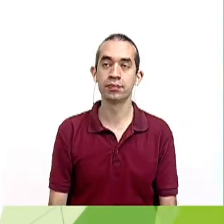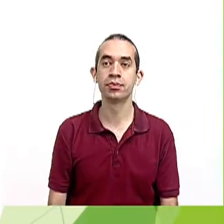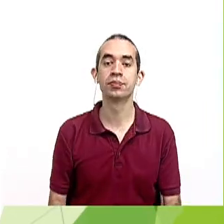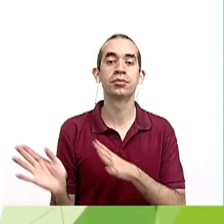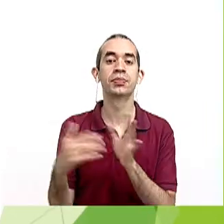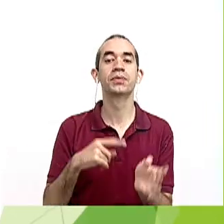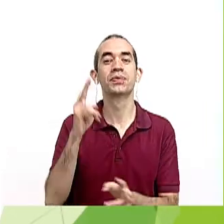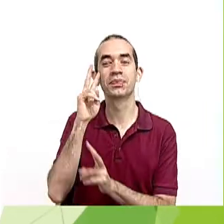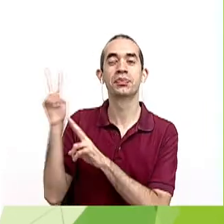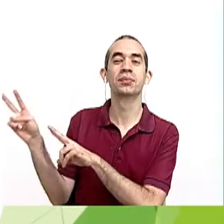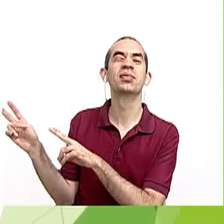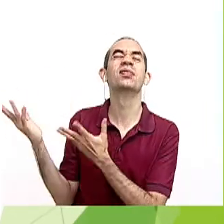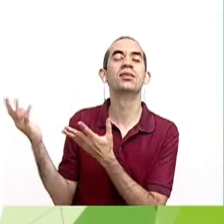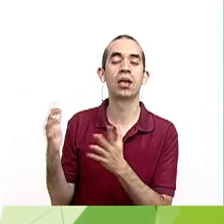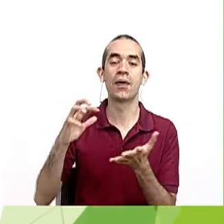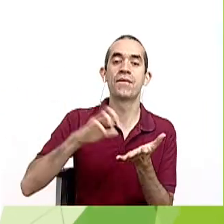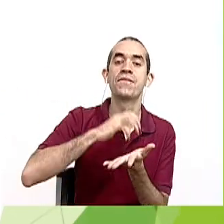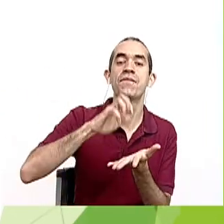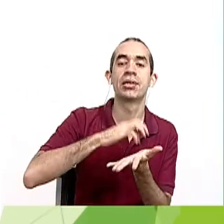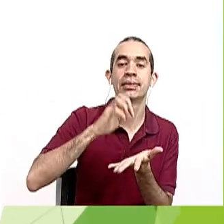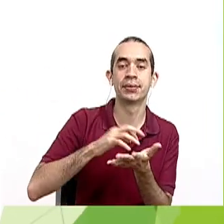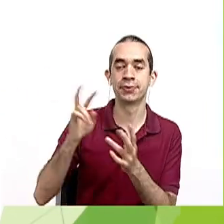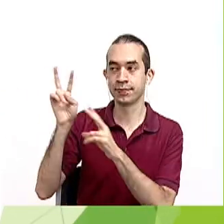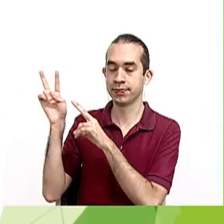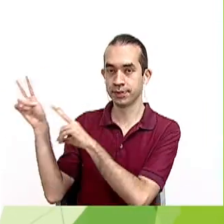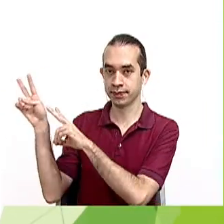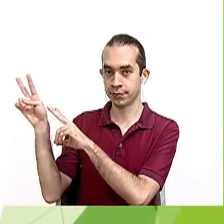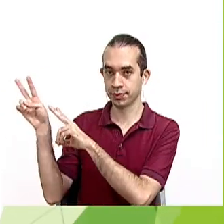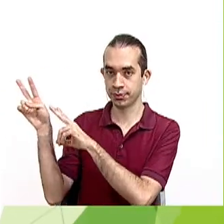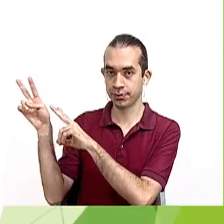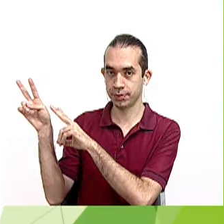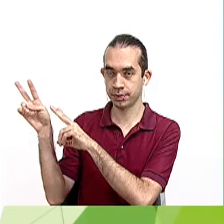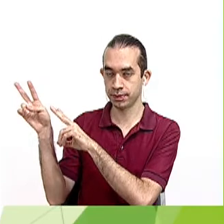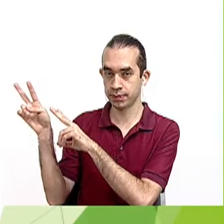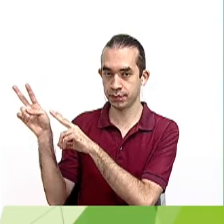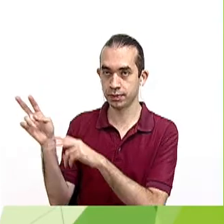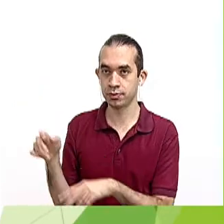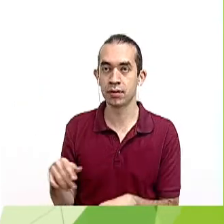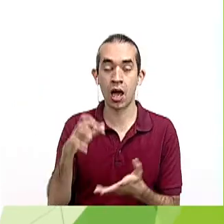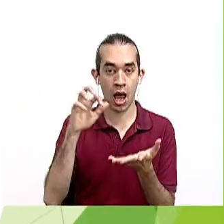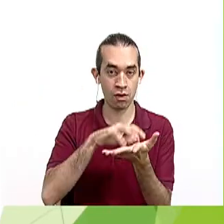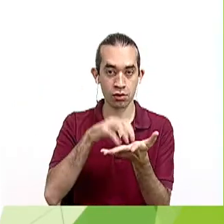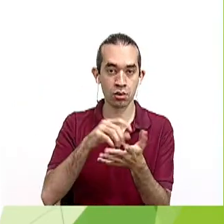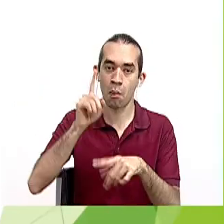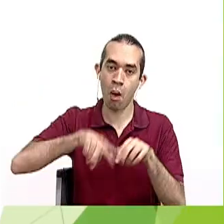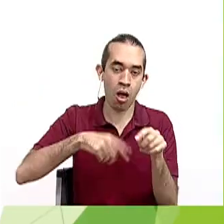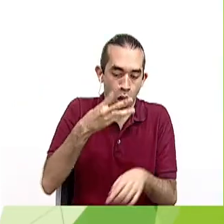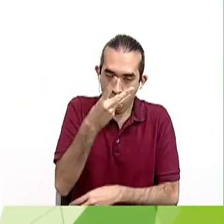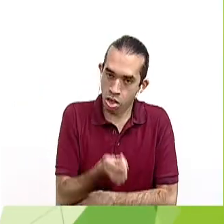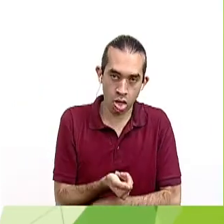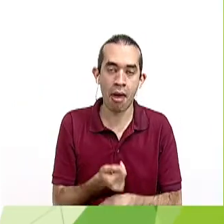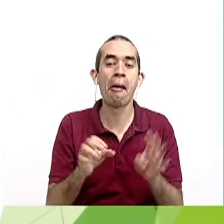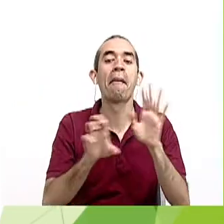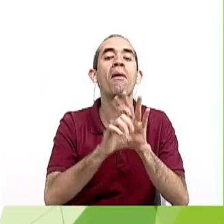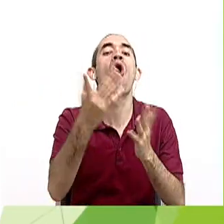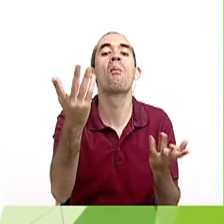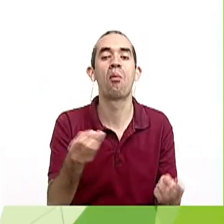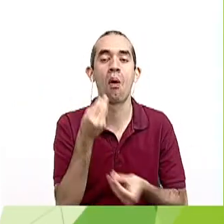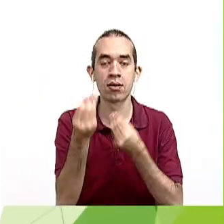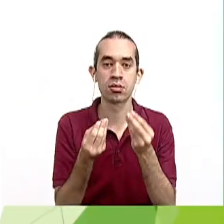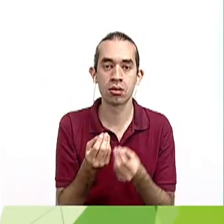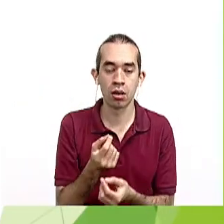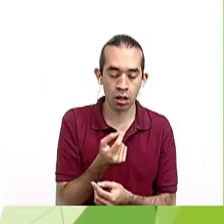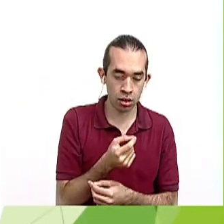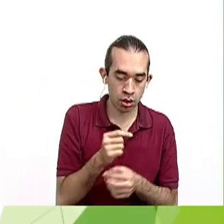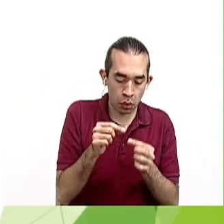Here, okay. Rice. Remember, we cannot count the rice, right? Imagine yourself counting 1